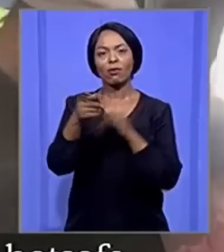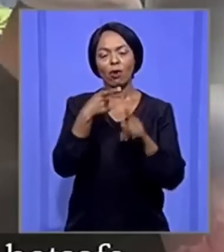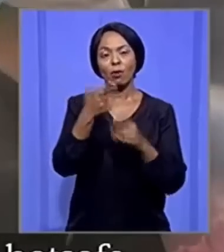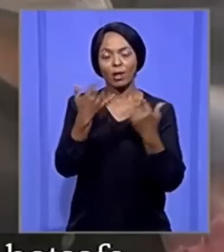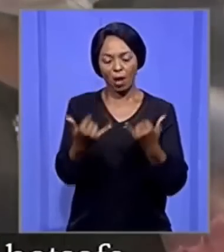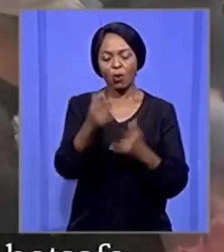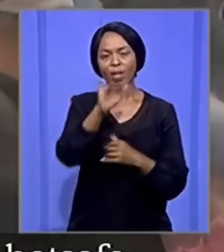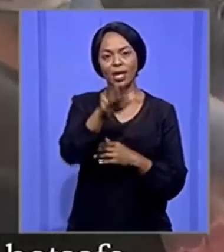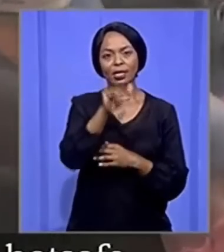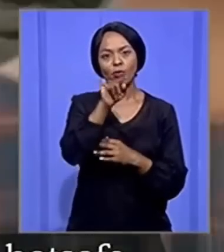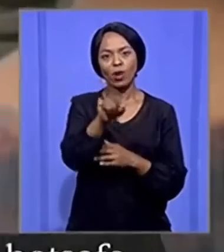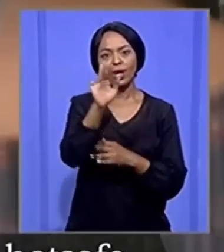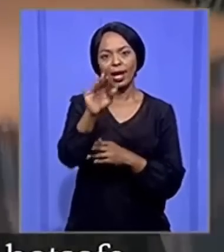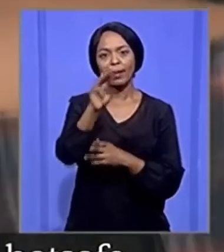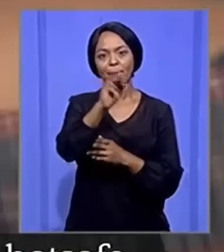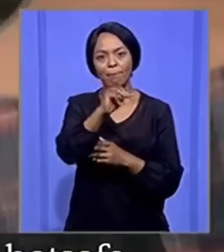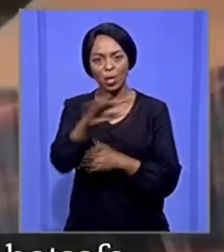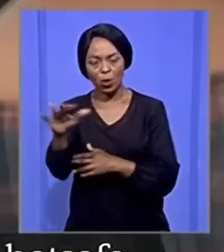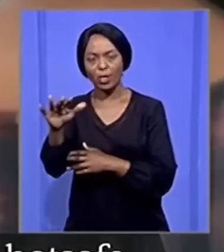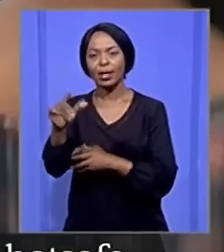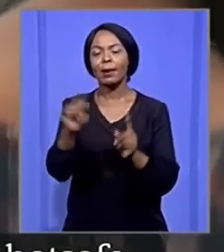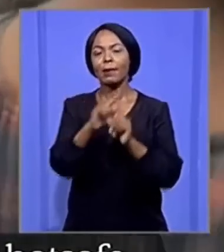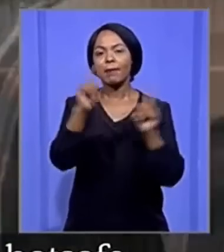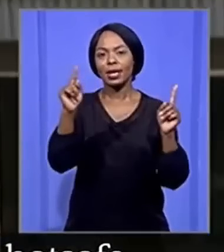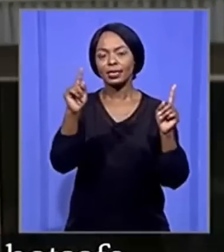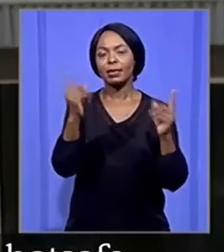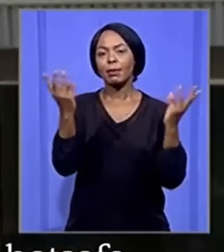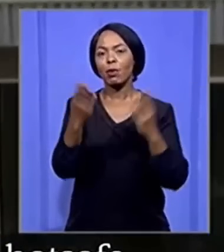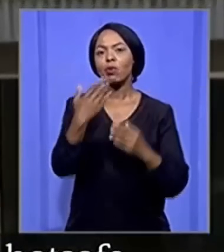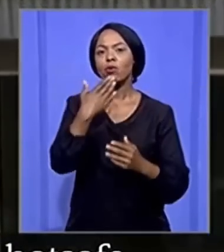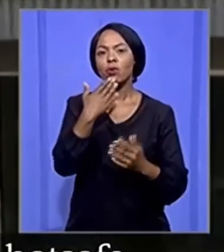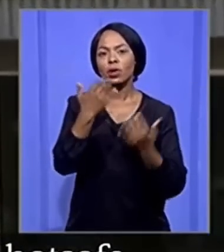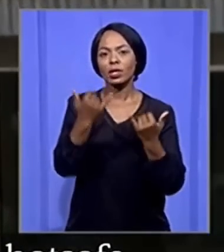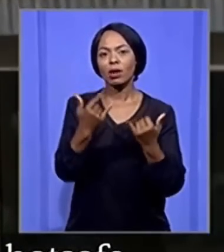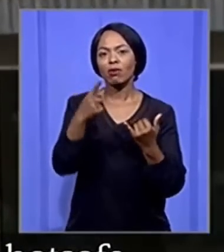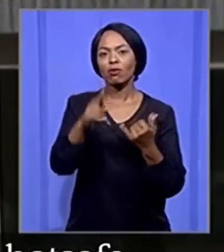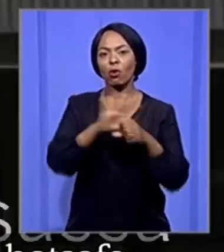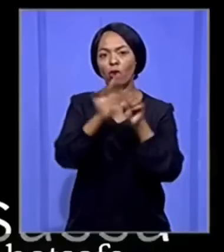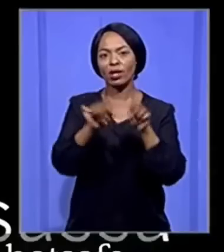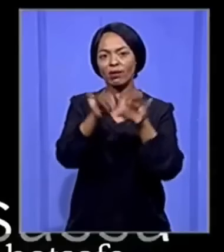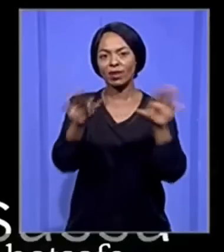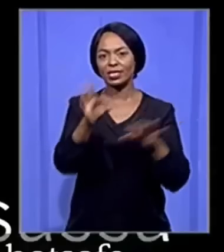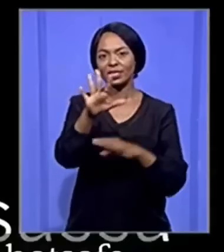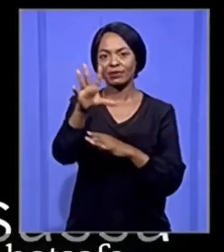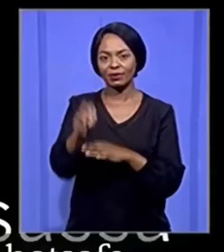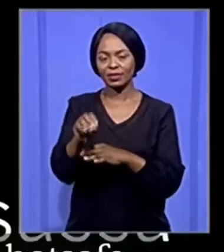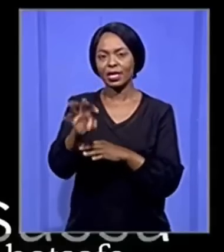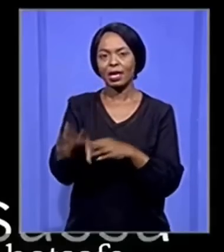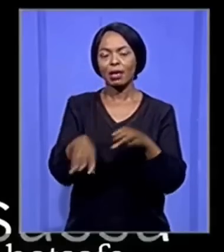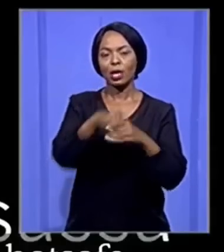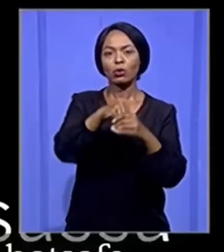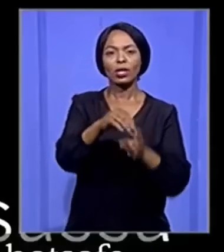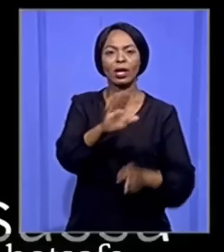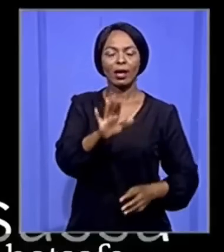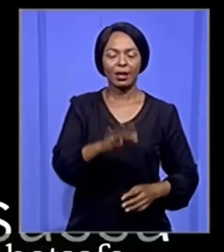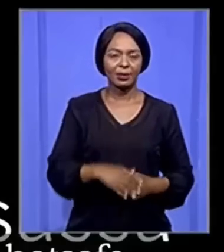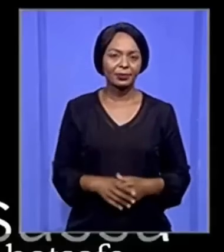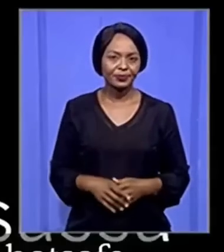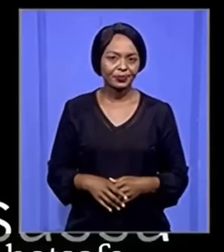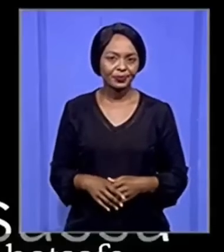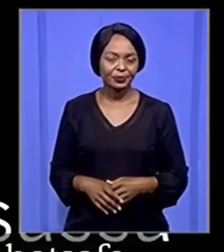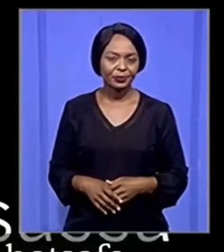million. Dipalo tseno ga di akaretse tsa bao ba amogelang madi a namolo ya COVID-19. To keep pace with inflation